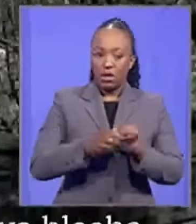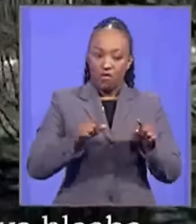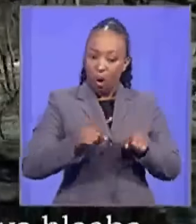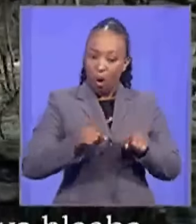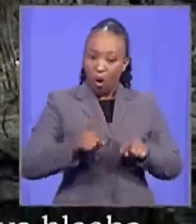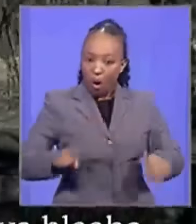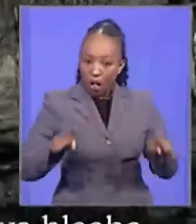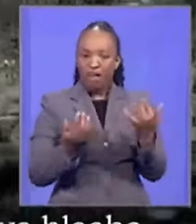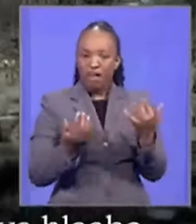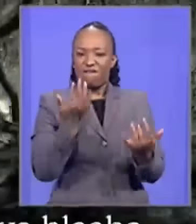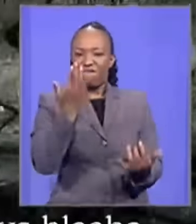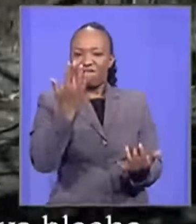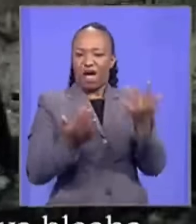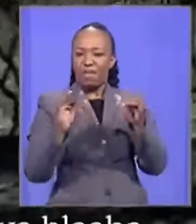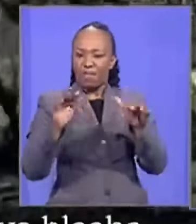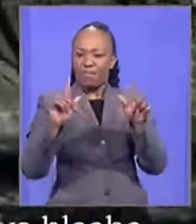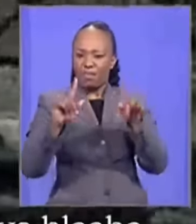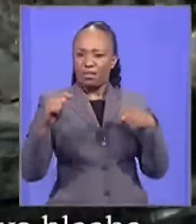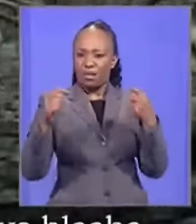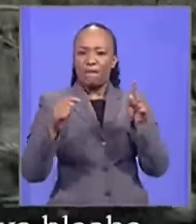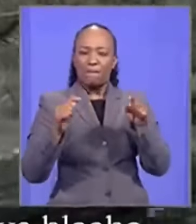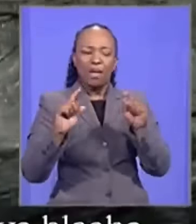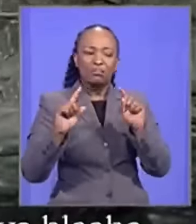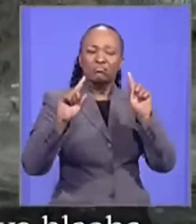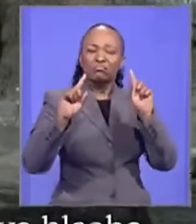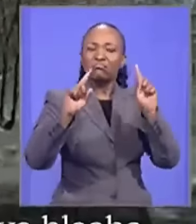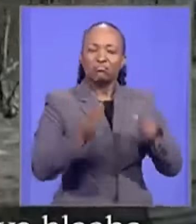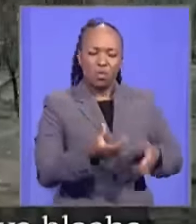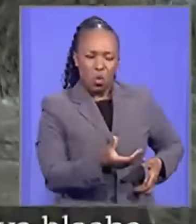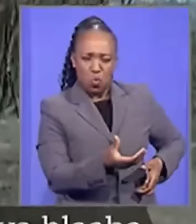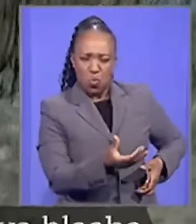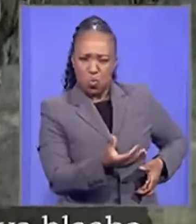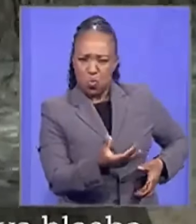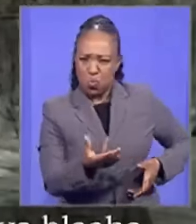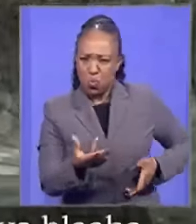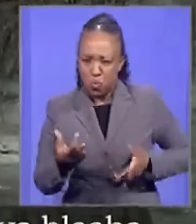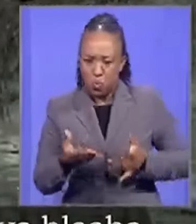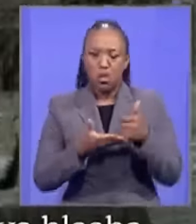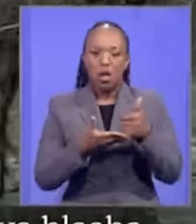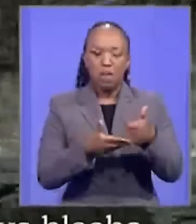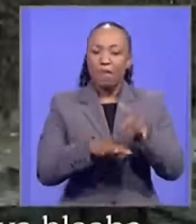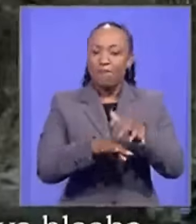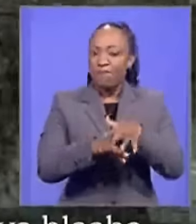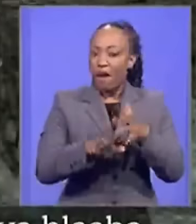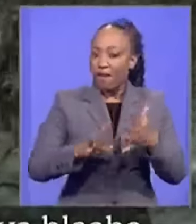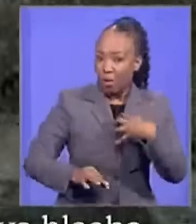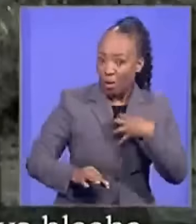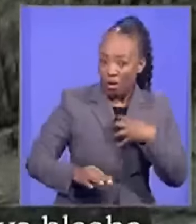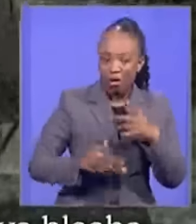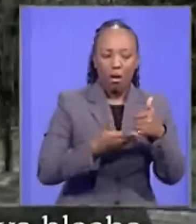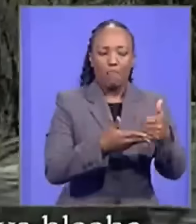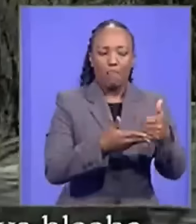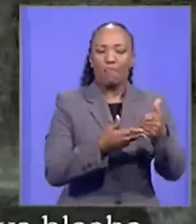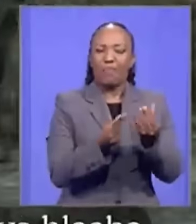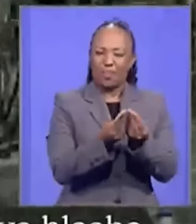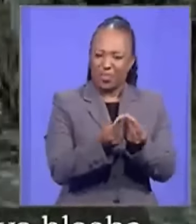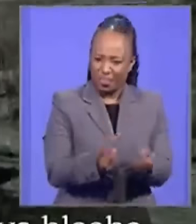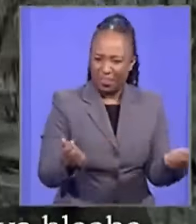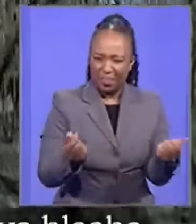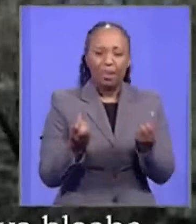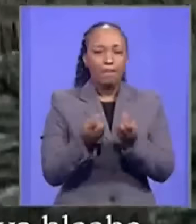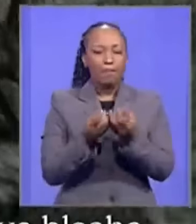e nne bona ba tsibogang le go tima molelo go imolola beng ba dipolase le badiri ba bona bao go leng gantsi e